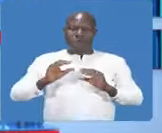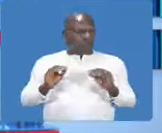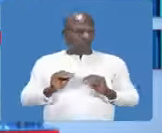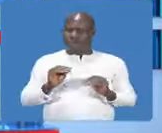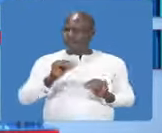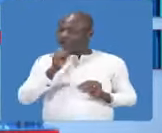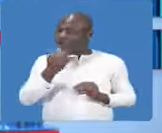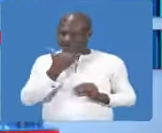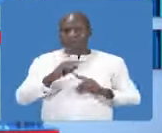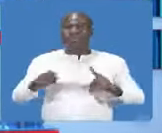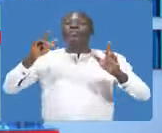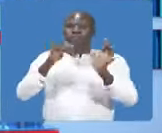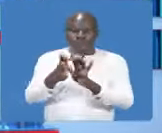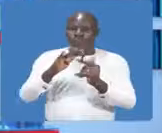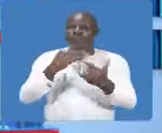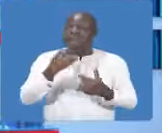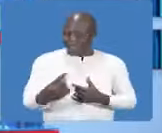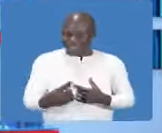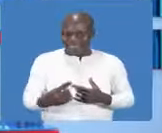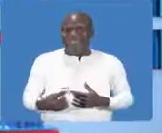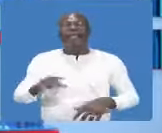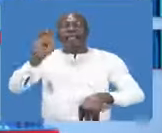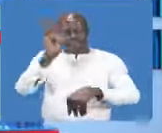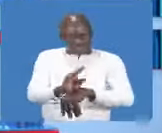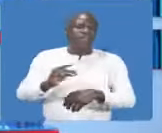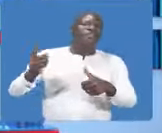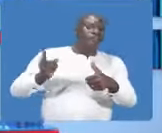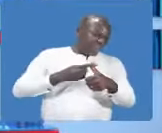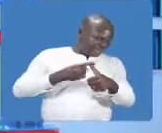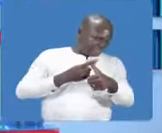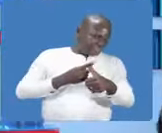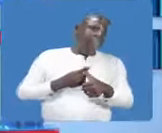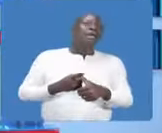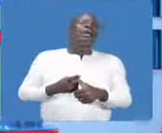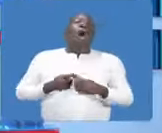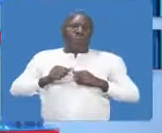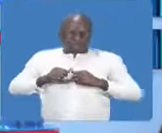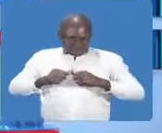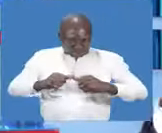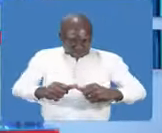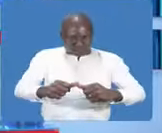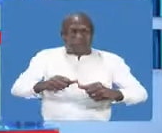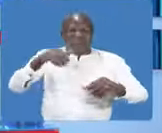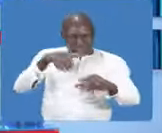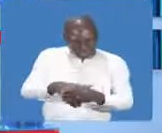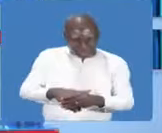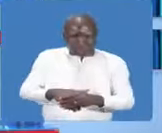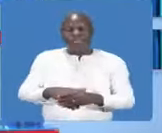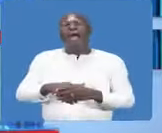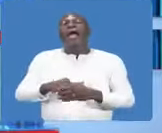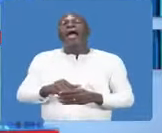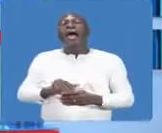fellowship. Bible say, asoria edi ikano, omu koswara tina asuma fwano e fellowship